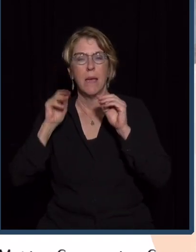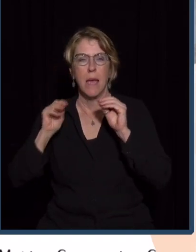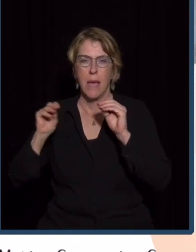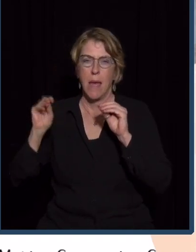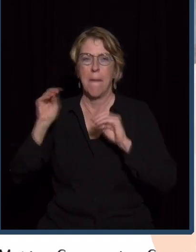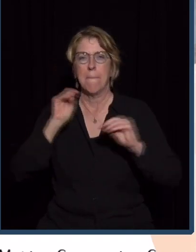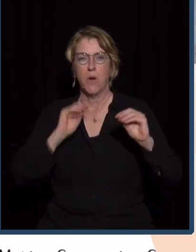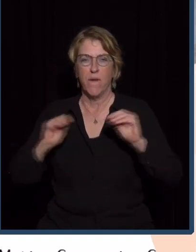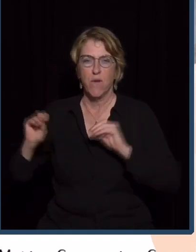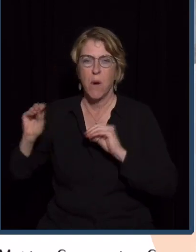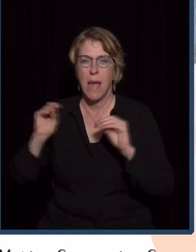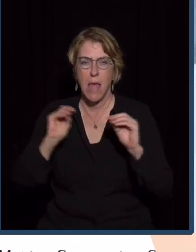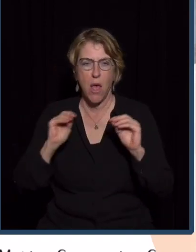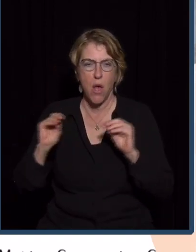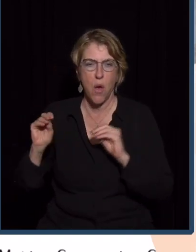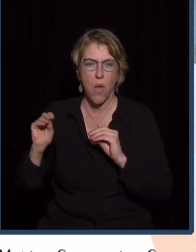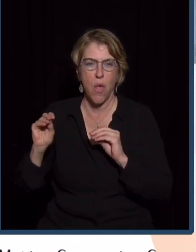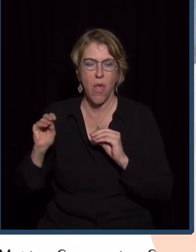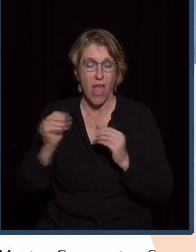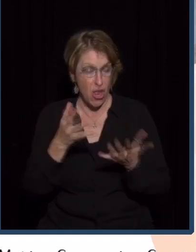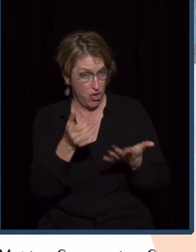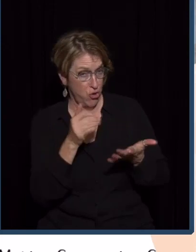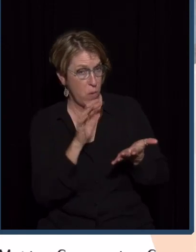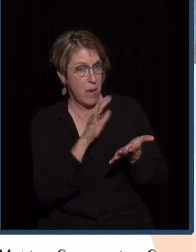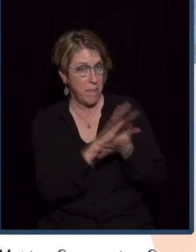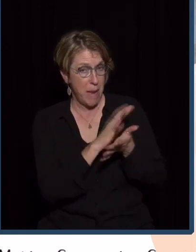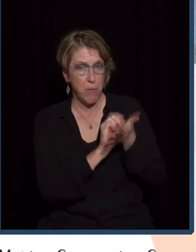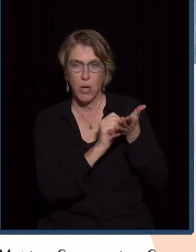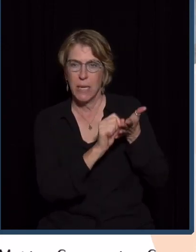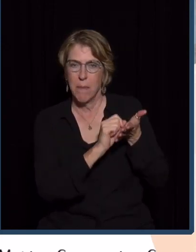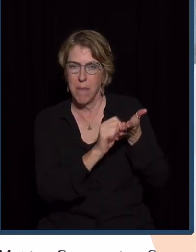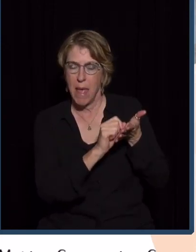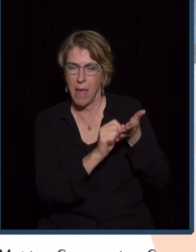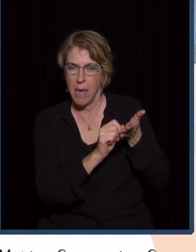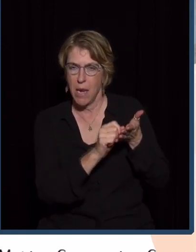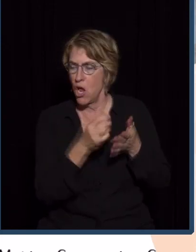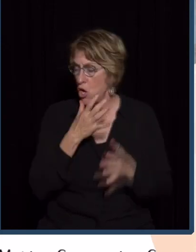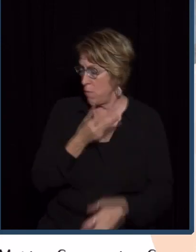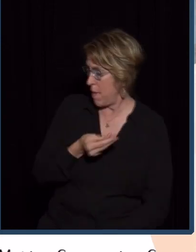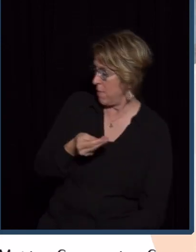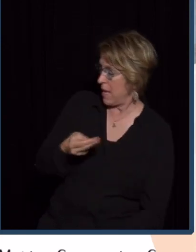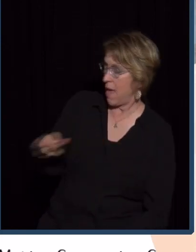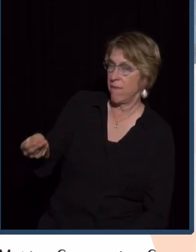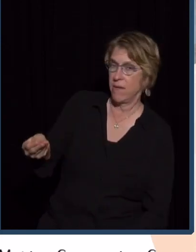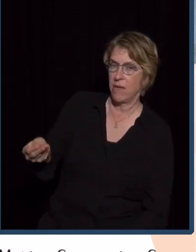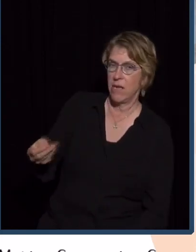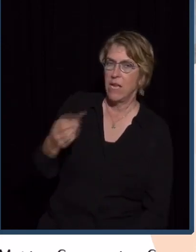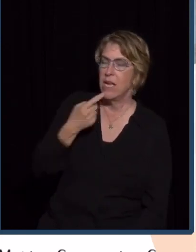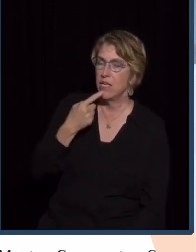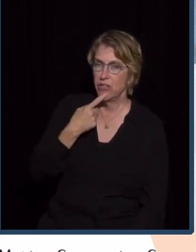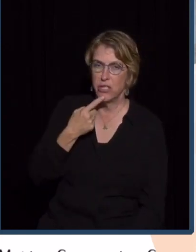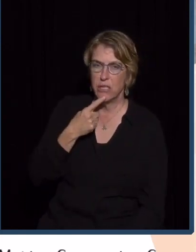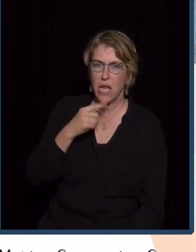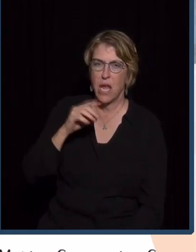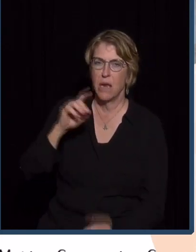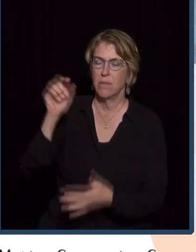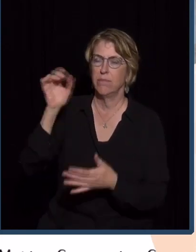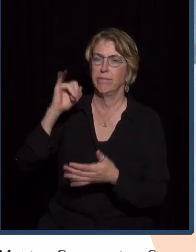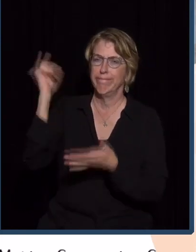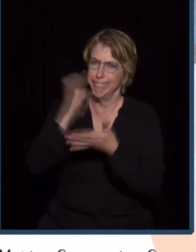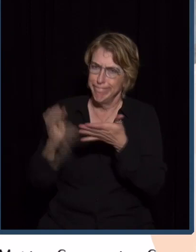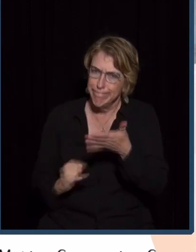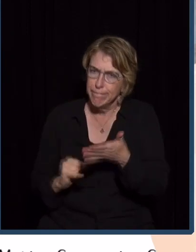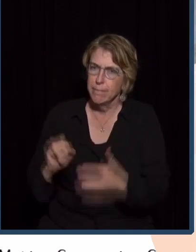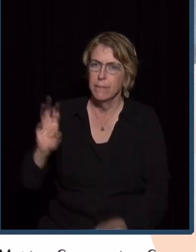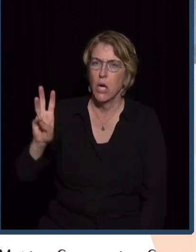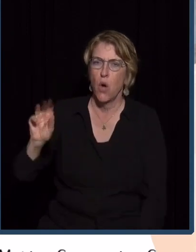she wanted a pen and paper, and so her mom gave her a pen and paper and she scrawled out "walk" because she wanted to